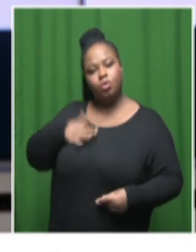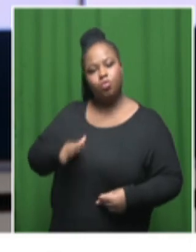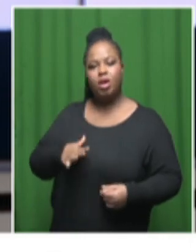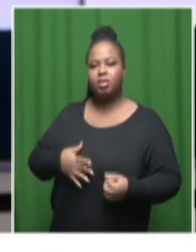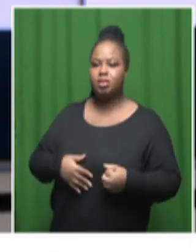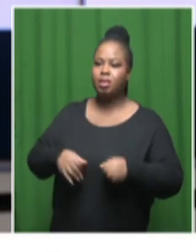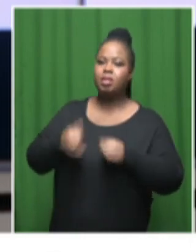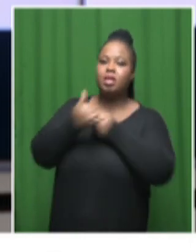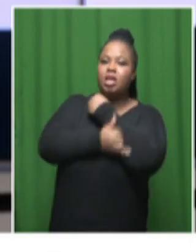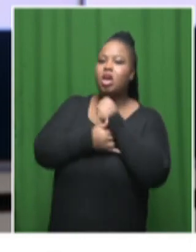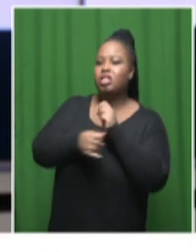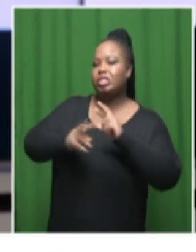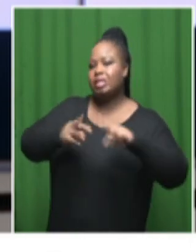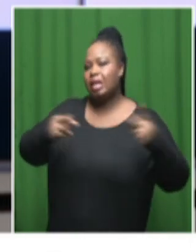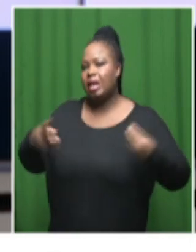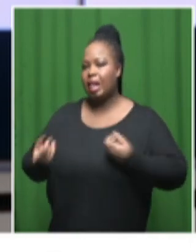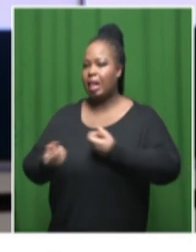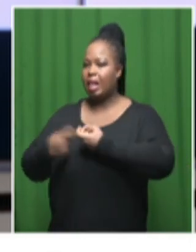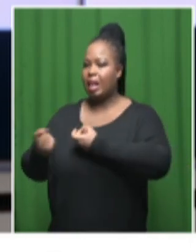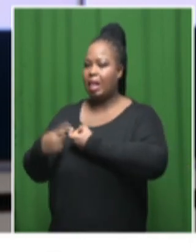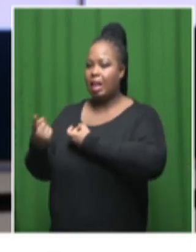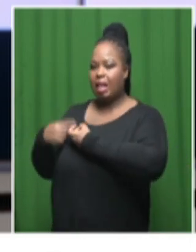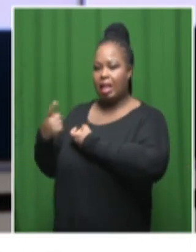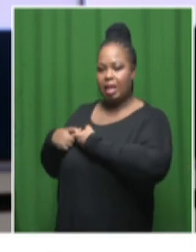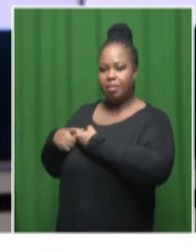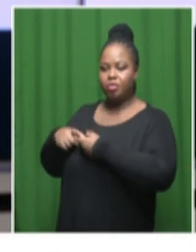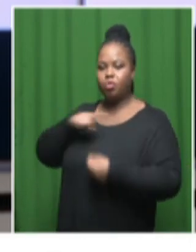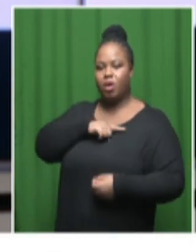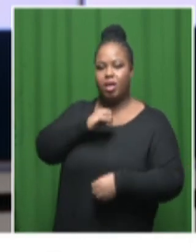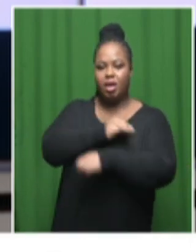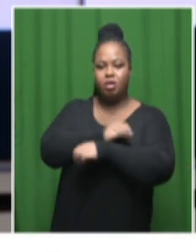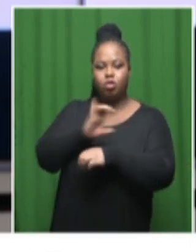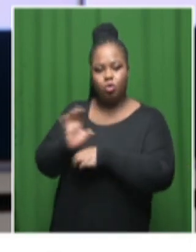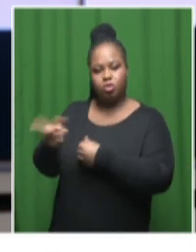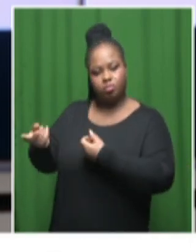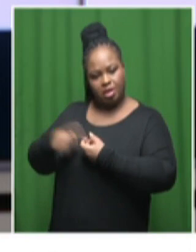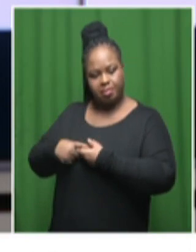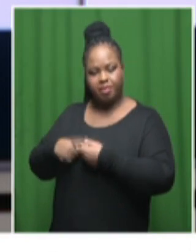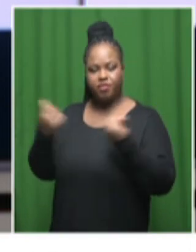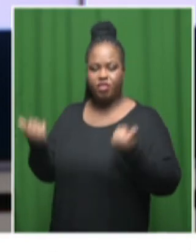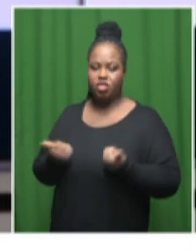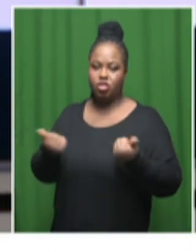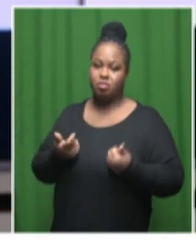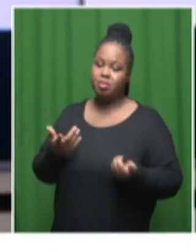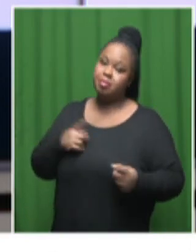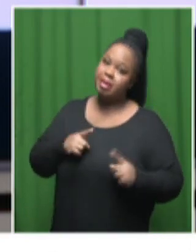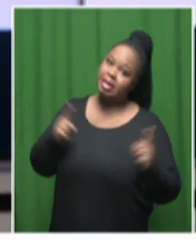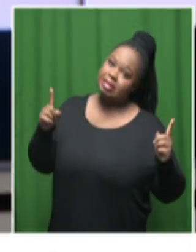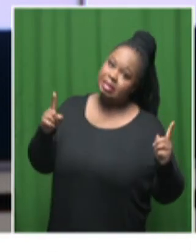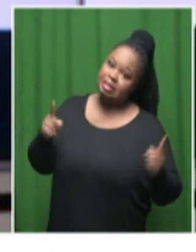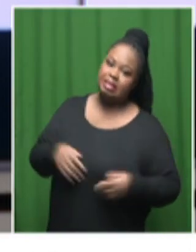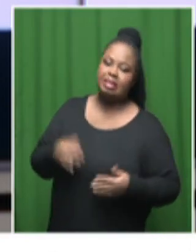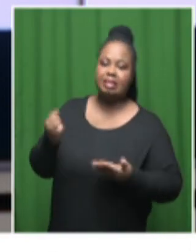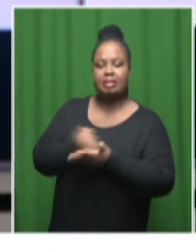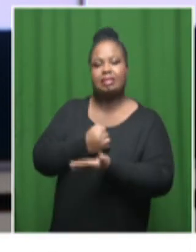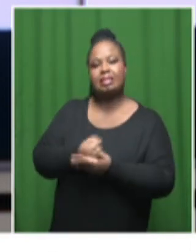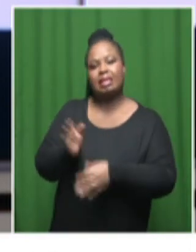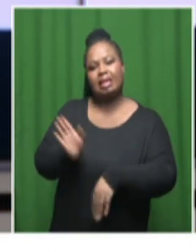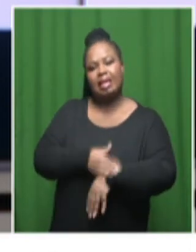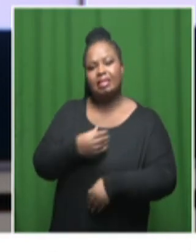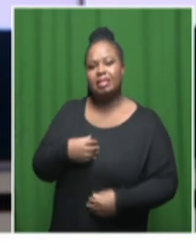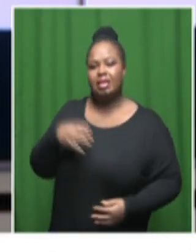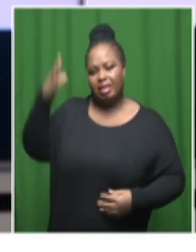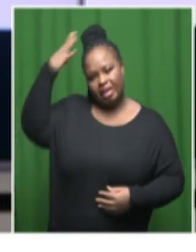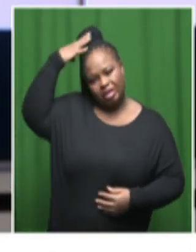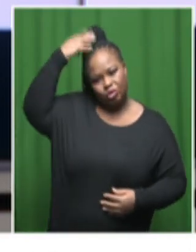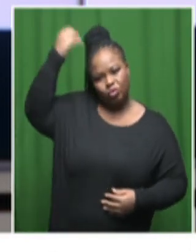of countries. I mean, I know that for a fact that Ivory Coast is part of us. They wanted to come. However, you know, they registered late. Lesotho wanted to